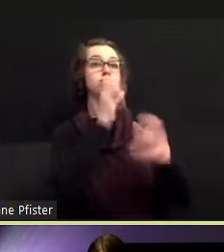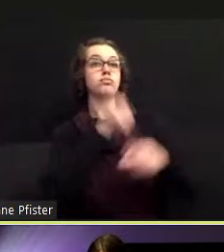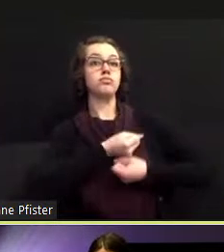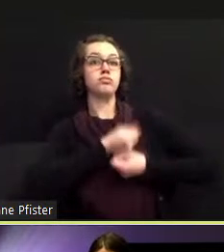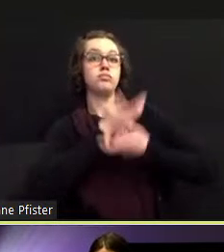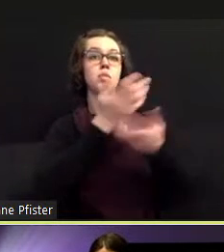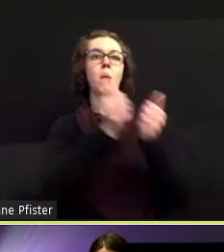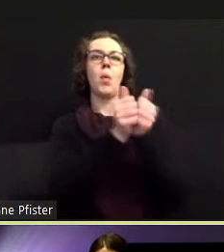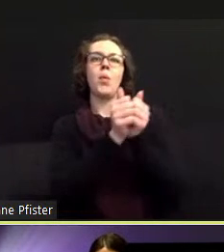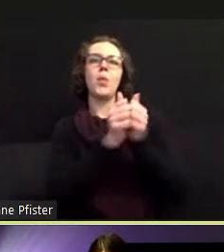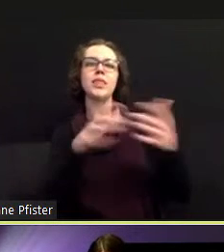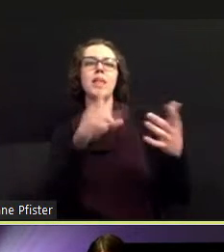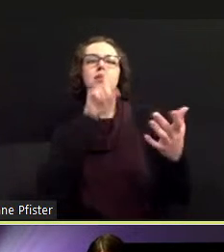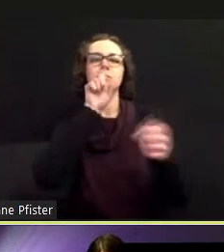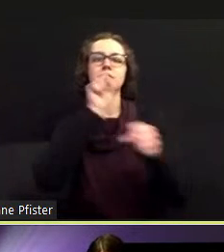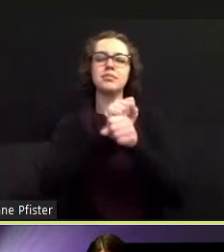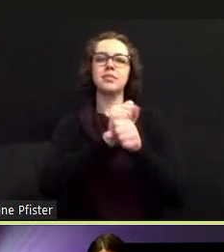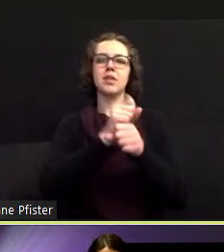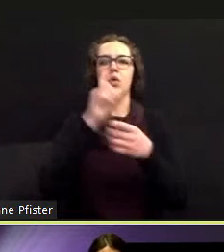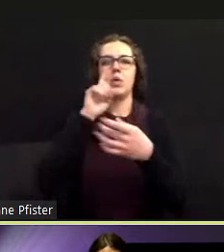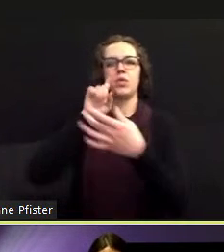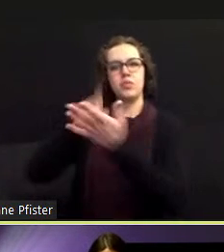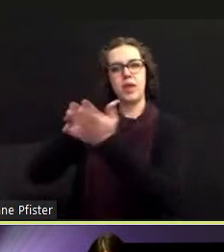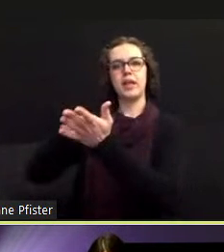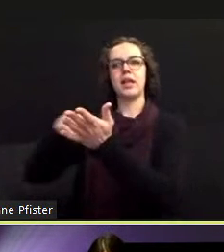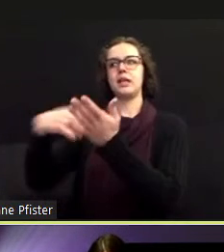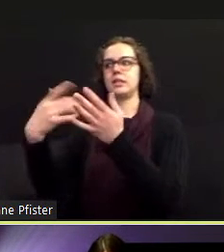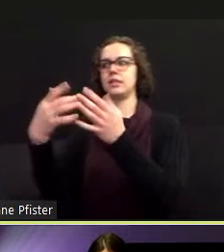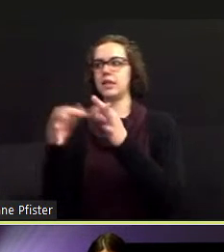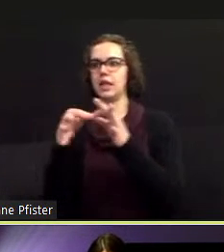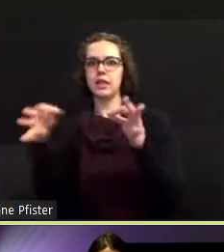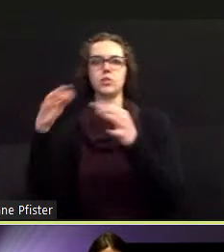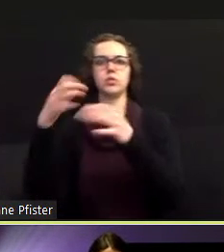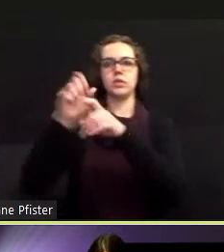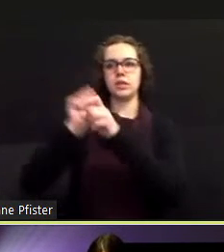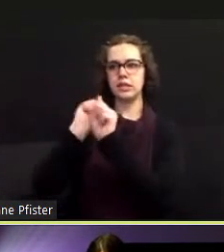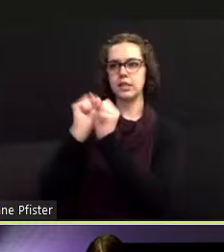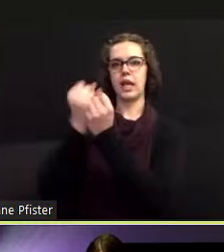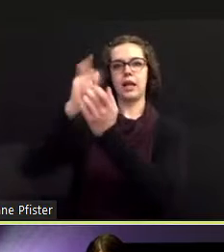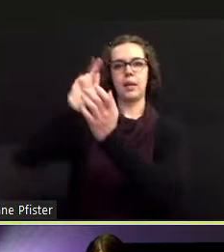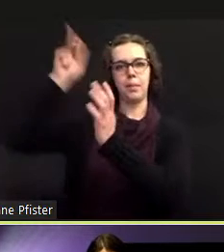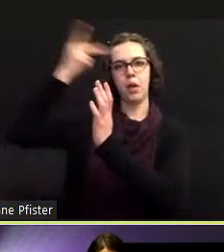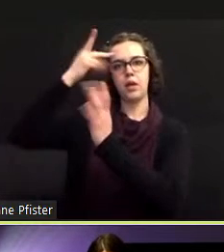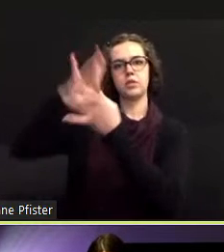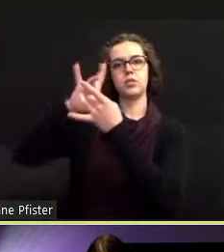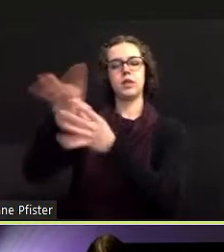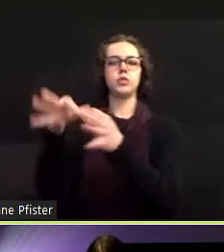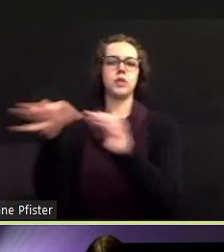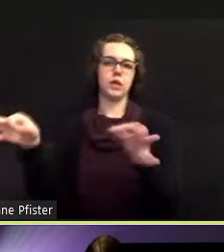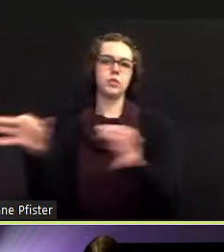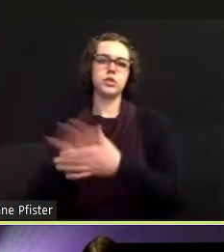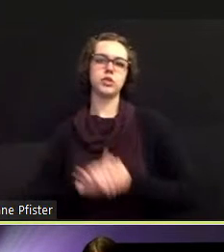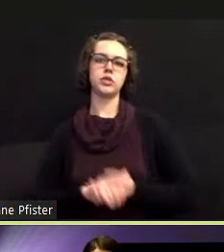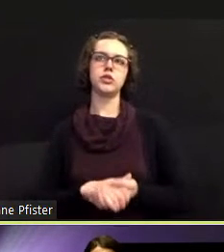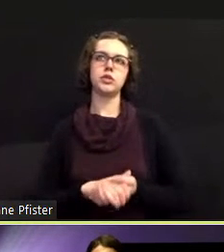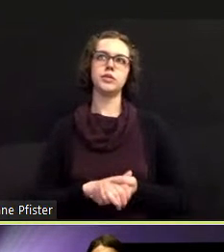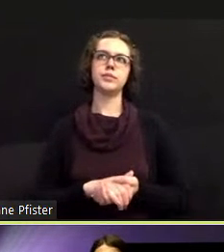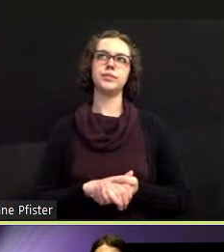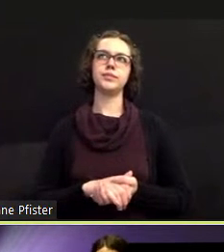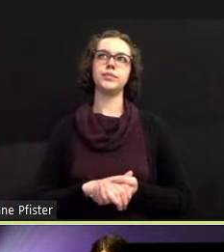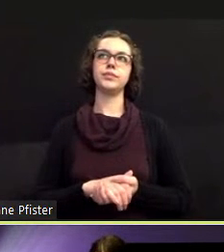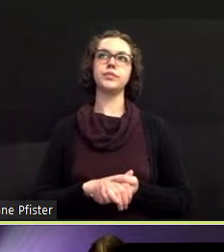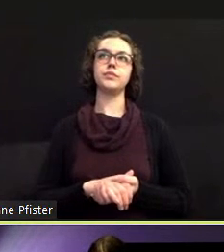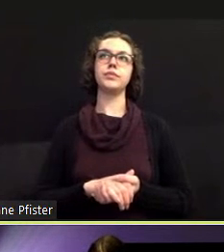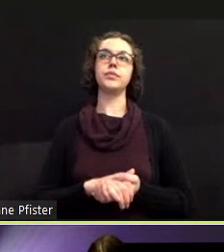to socially and politically defined boundaries of named languages. And here I'm quoting from Othagai, Garcia, and Reed. A shift